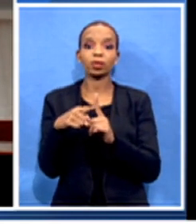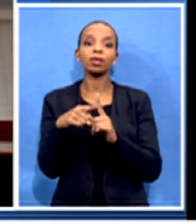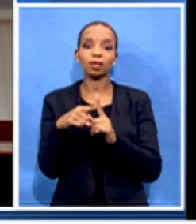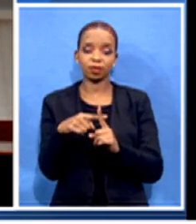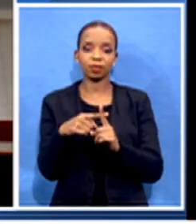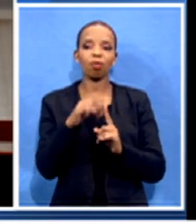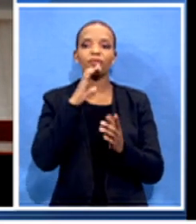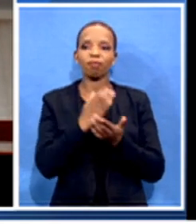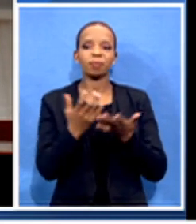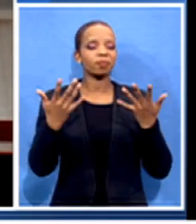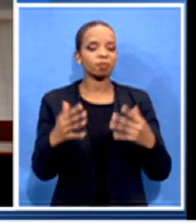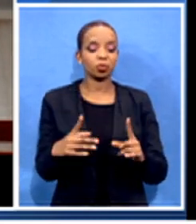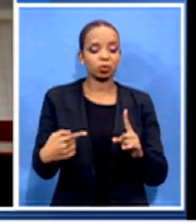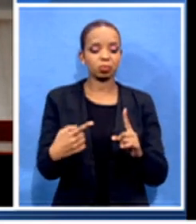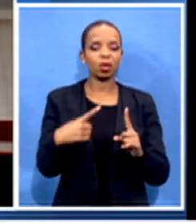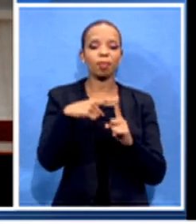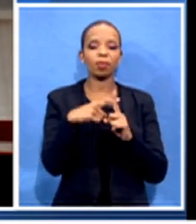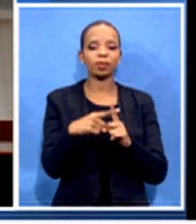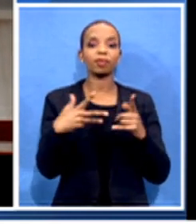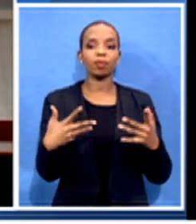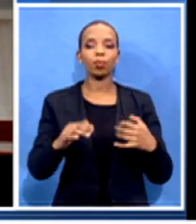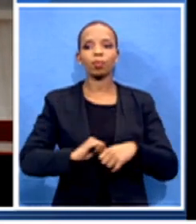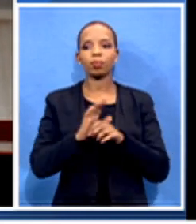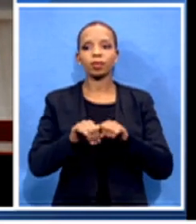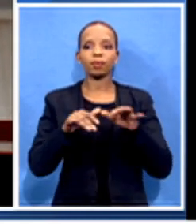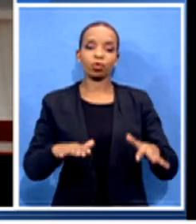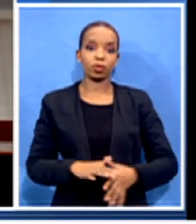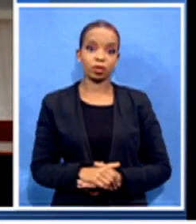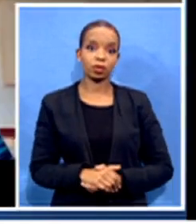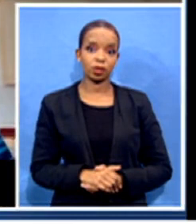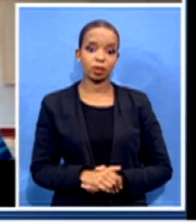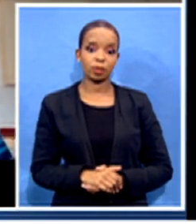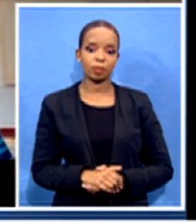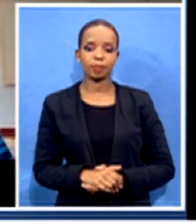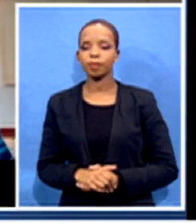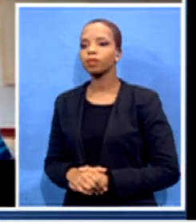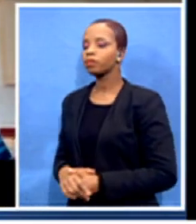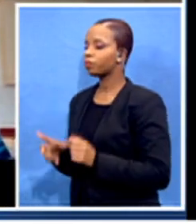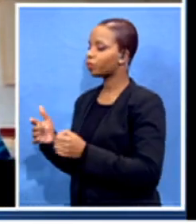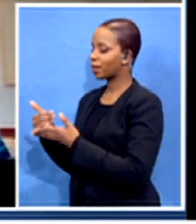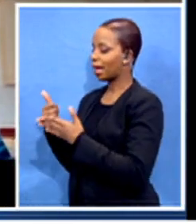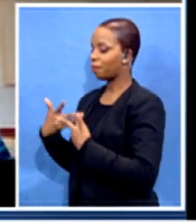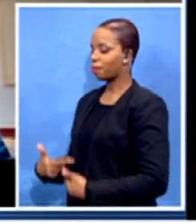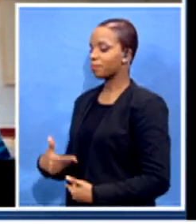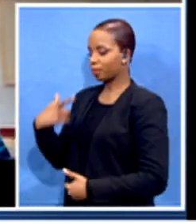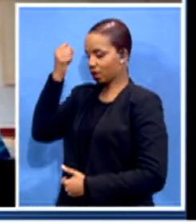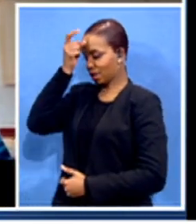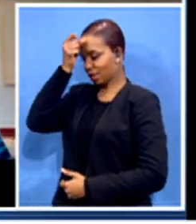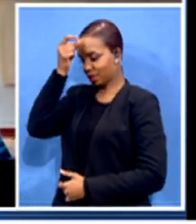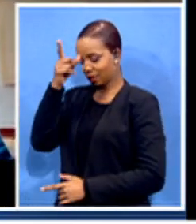who has been confirmed positive for the virus. Okay, help me understand in greater detail that